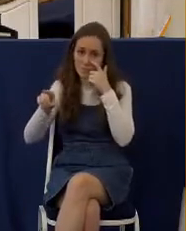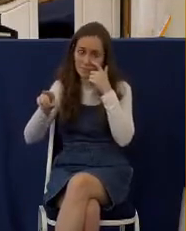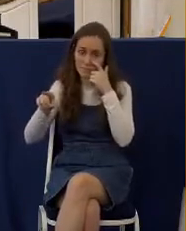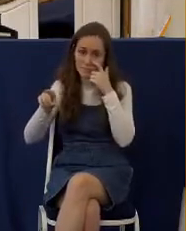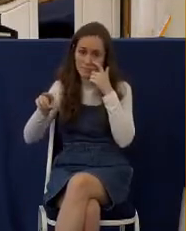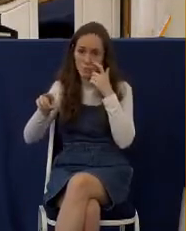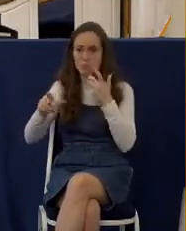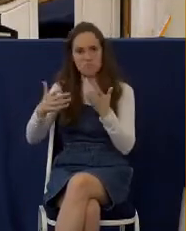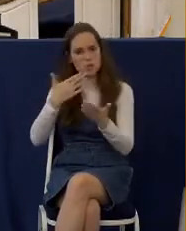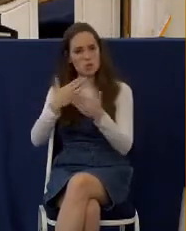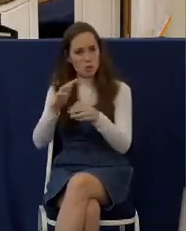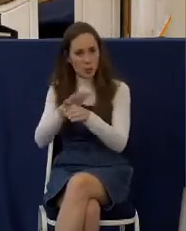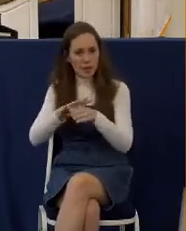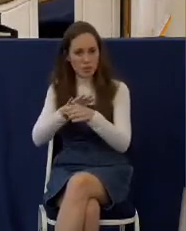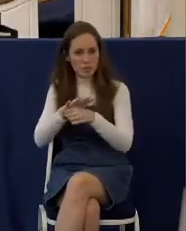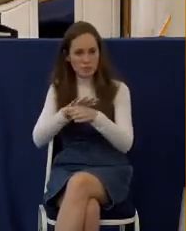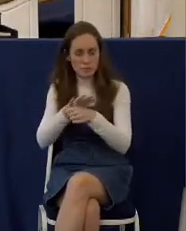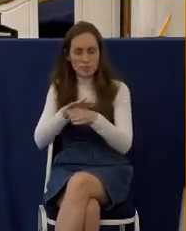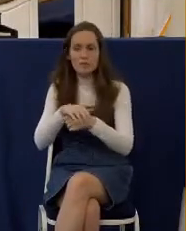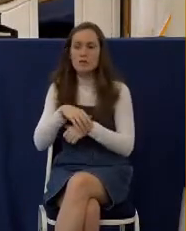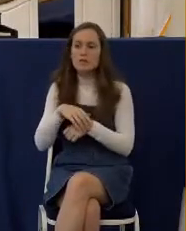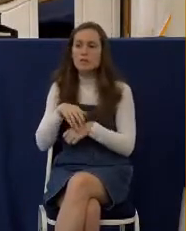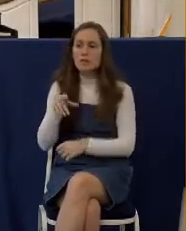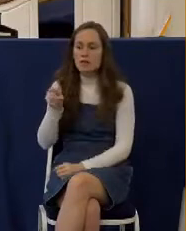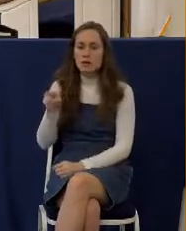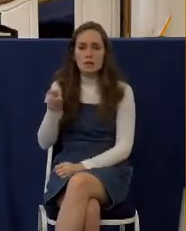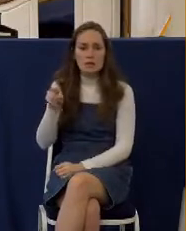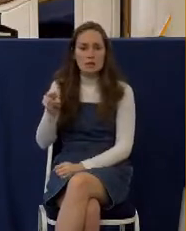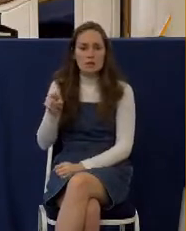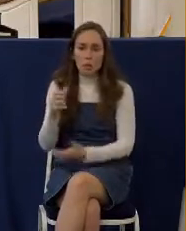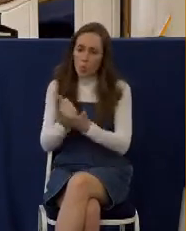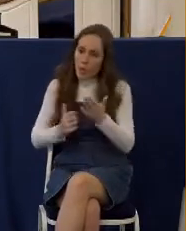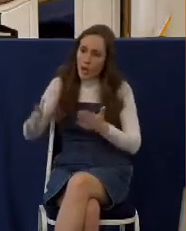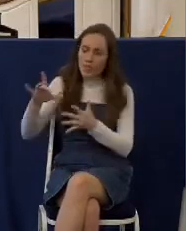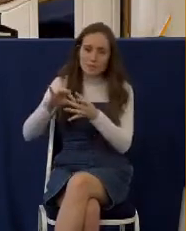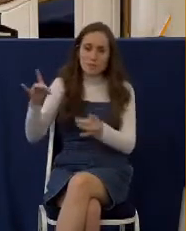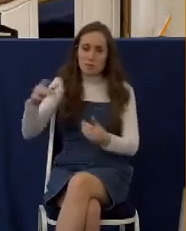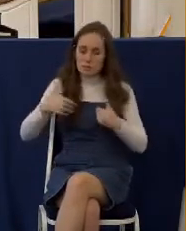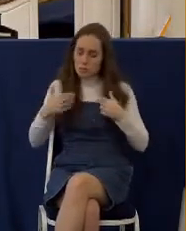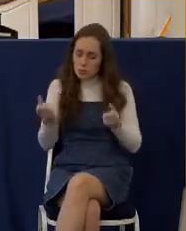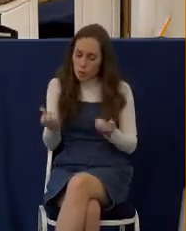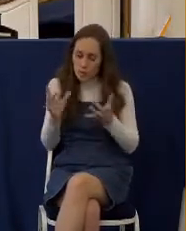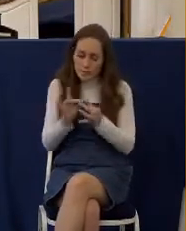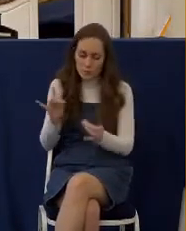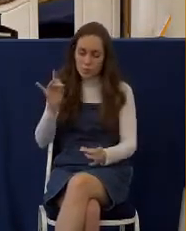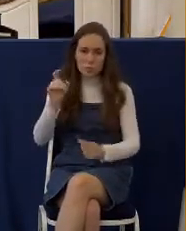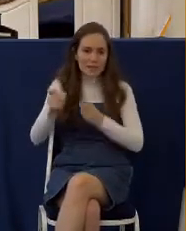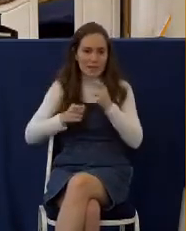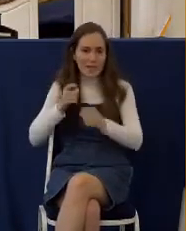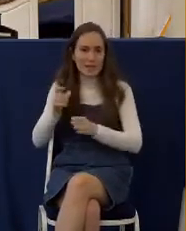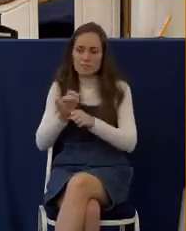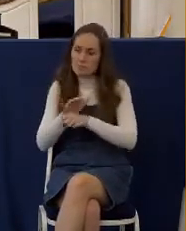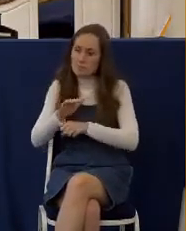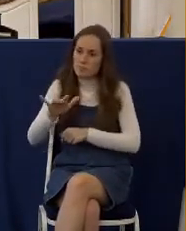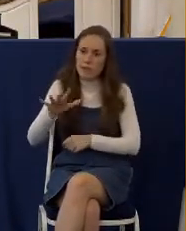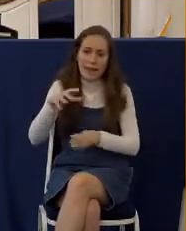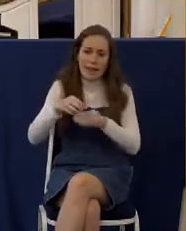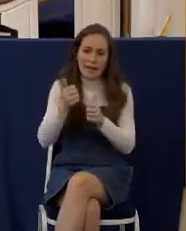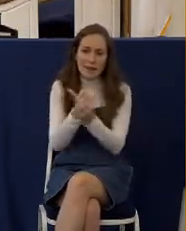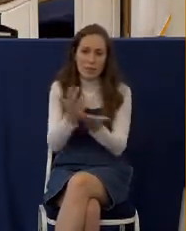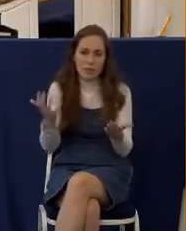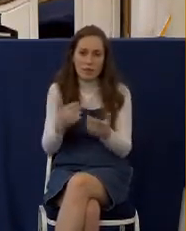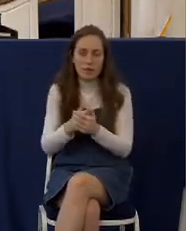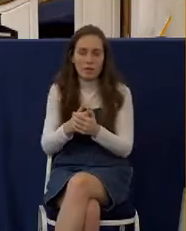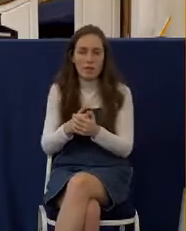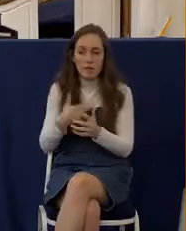in their location. And not only that, they were wealthy spiritually. They had so many spiritual gifts. They abounded in everything. And what Paul is saying is, look, God has